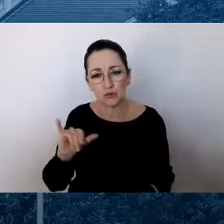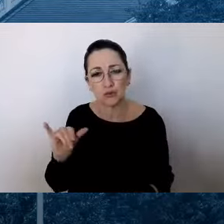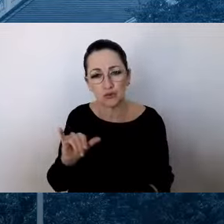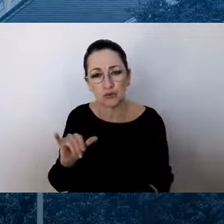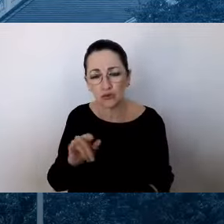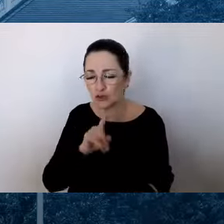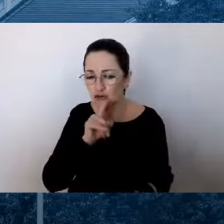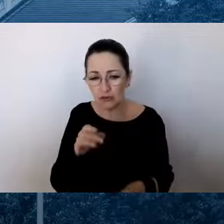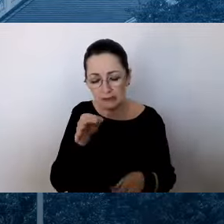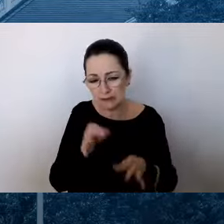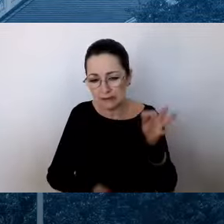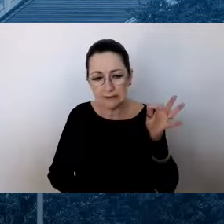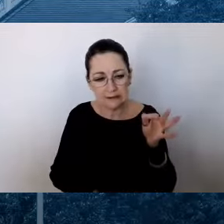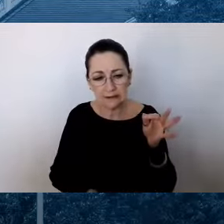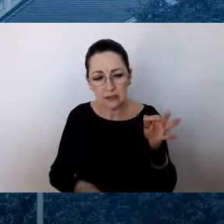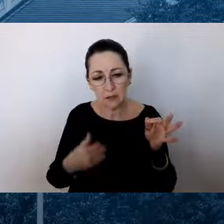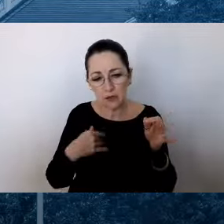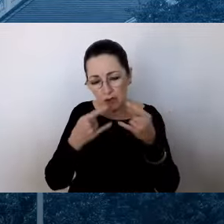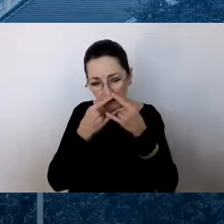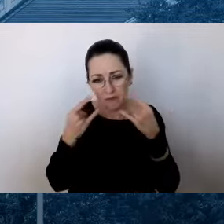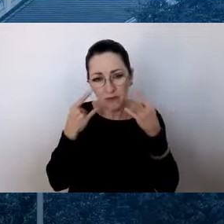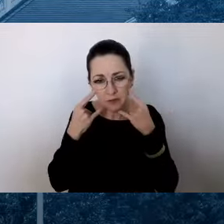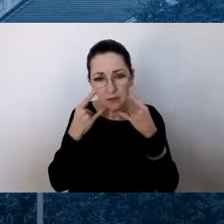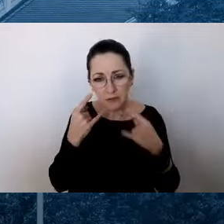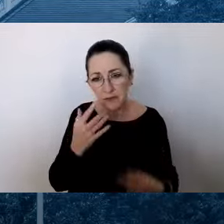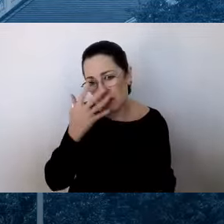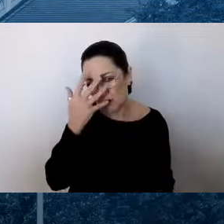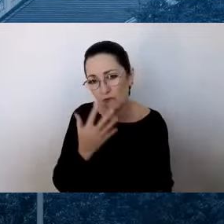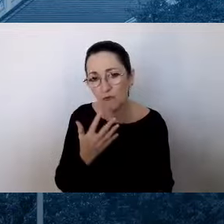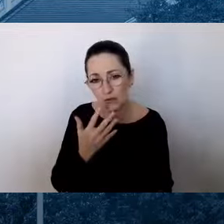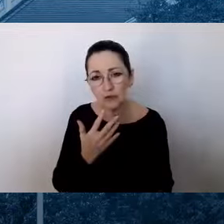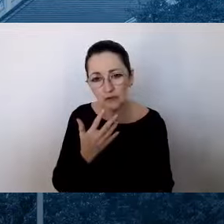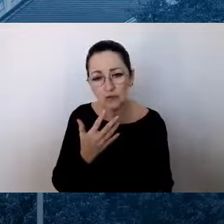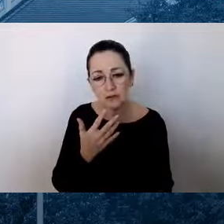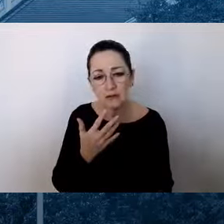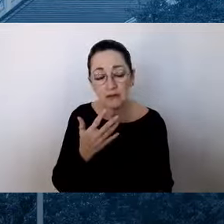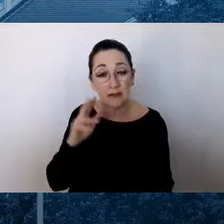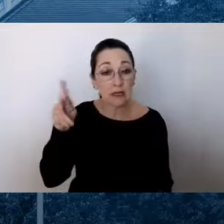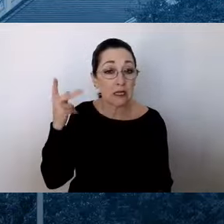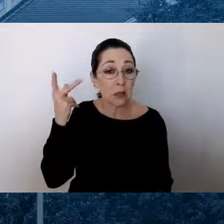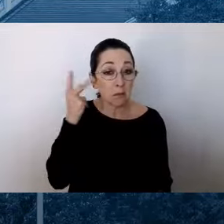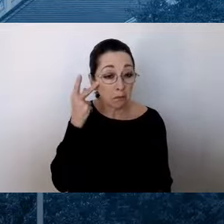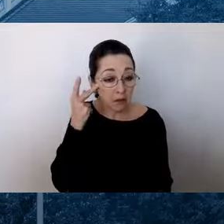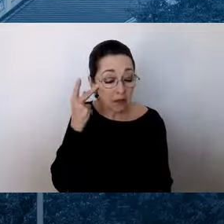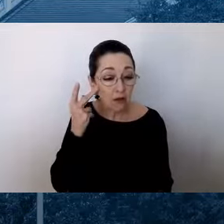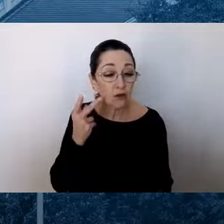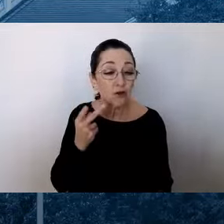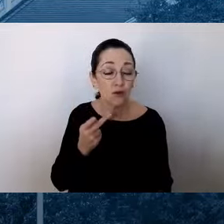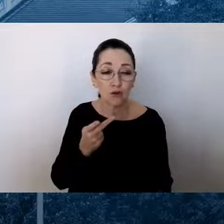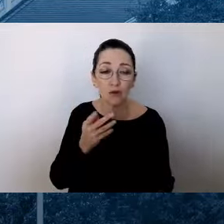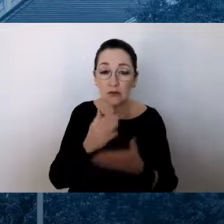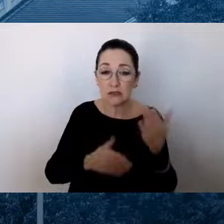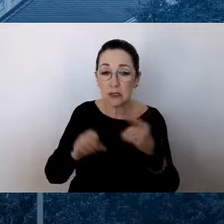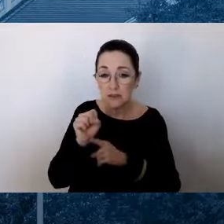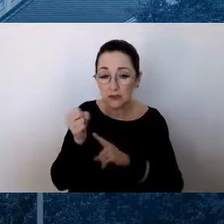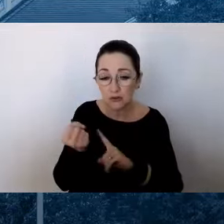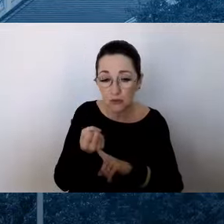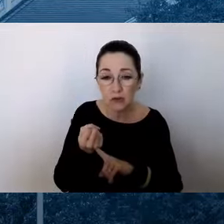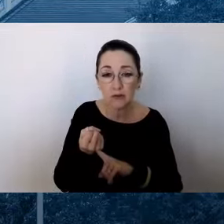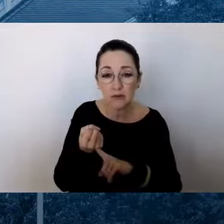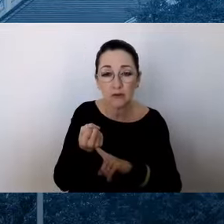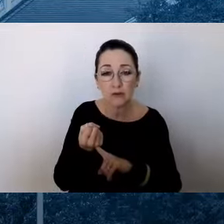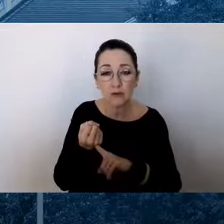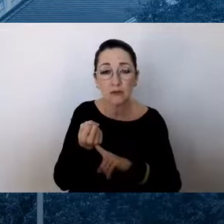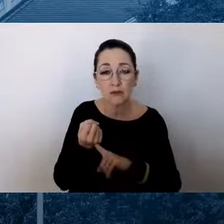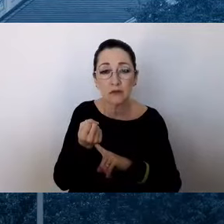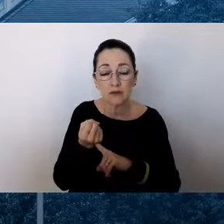pretty simple thing. Unfortunately, it's become, a political gesture in some cases, or,